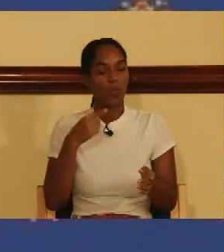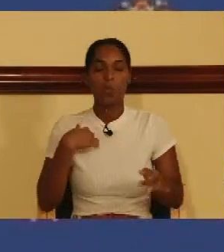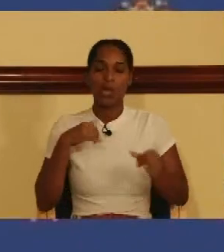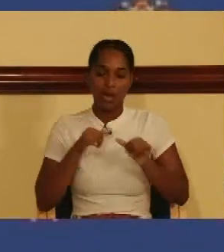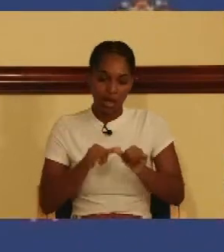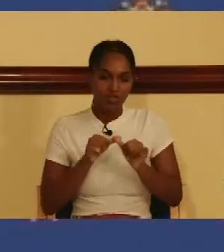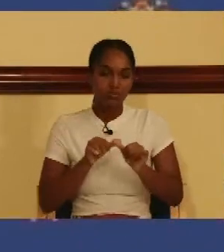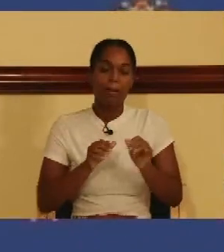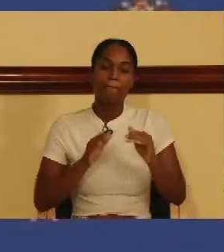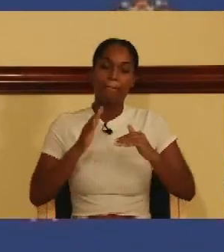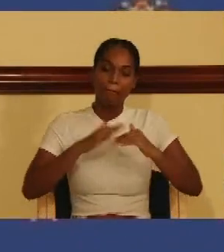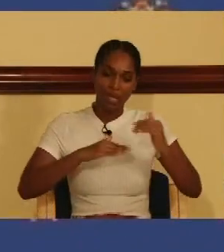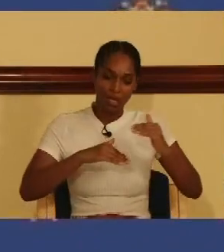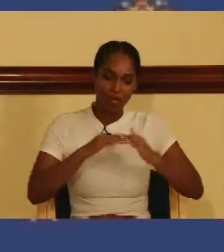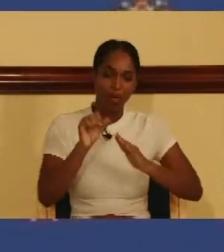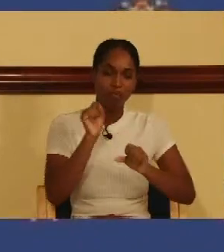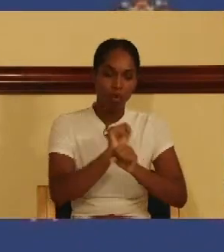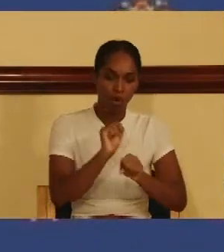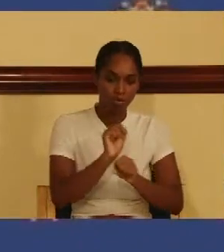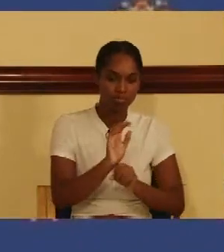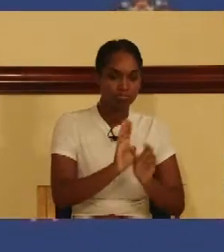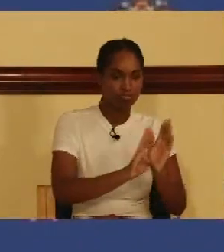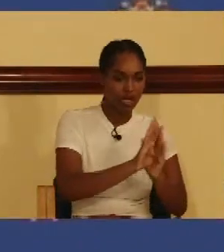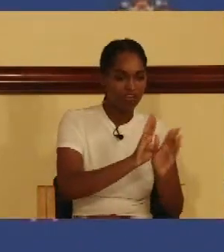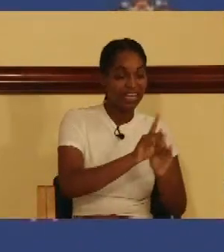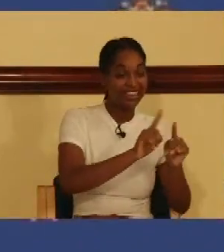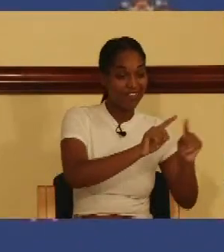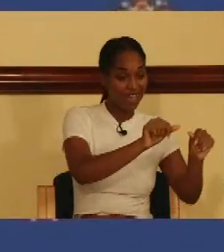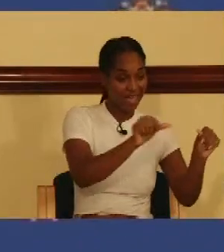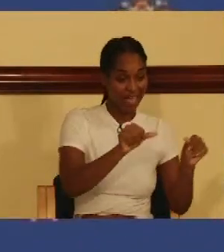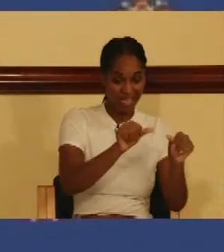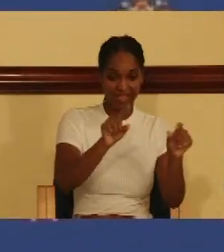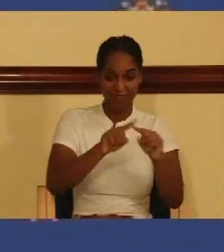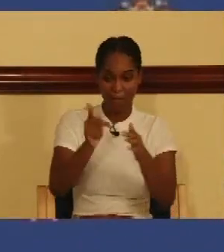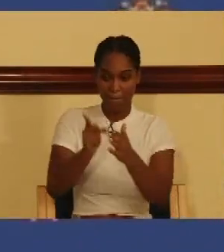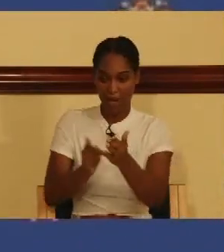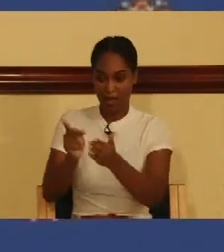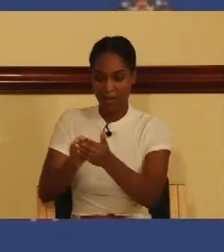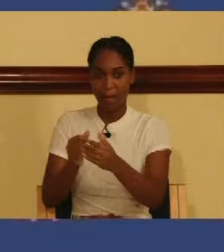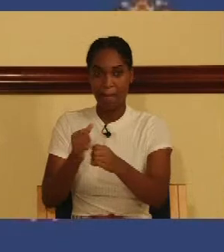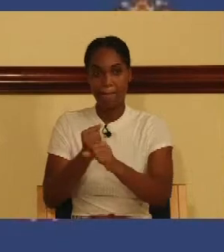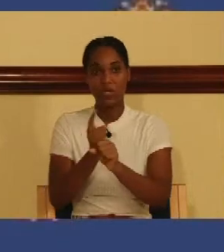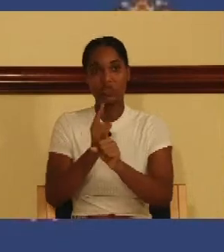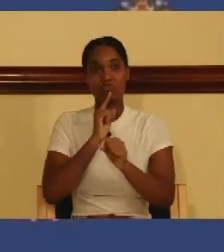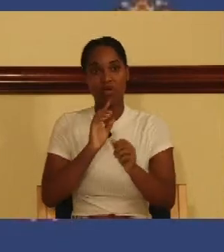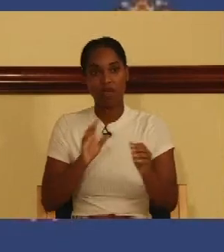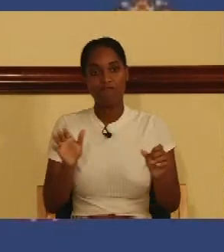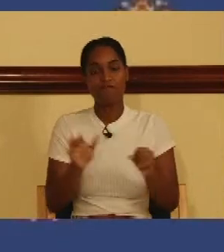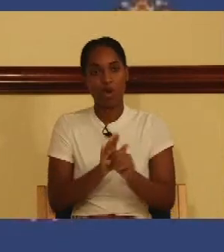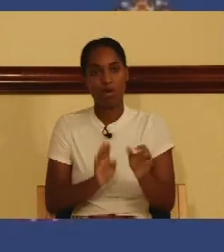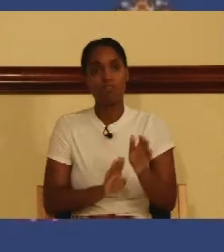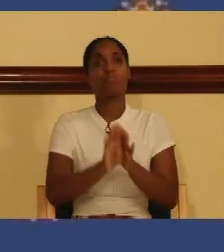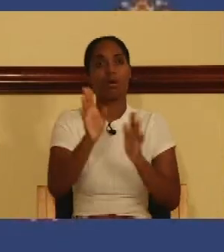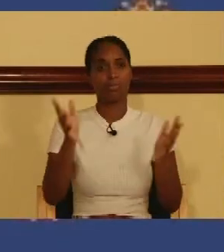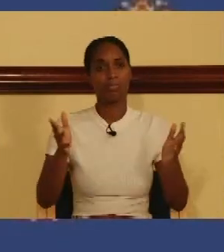continue to work on all the various aspects until our education system becomes truly inclusive, because written in